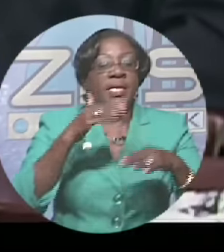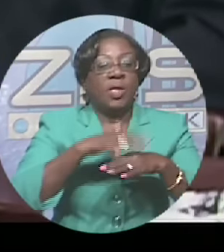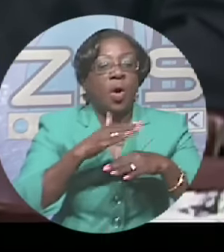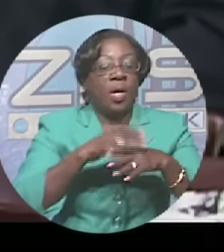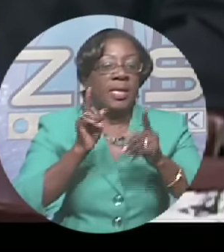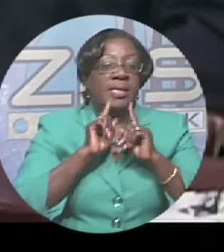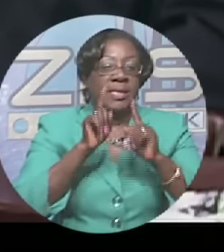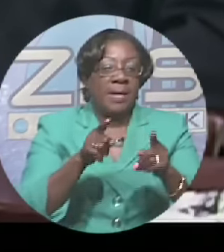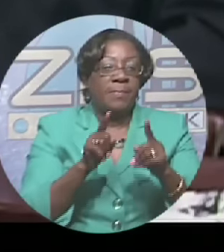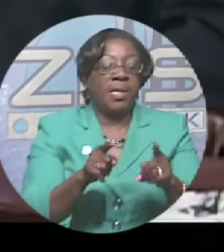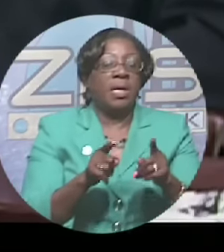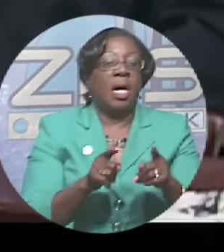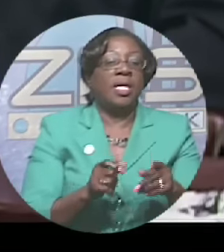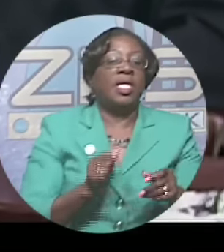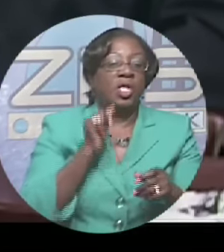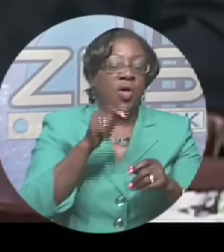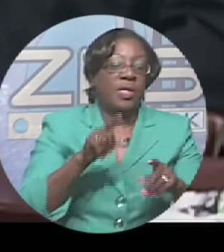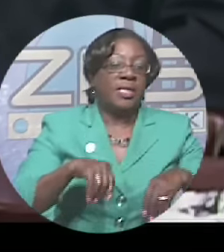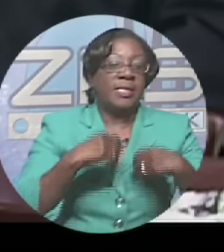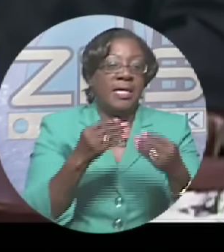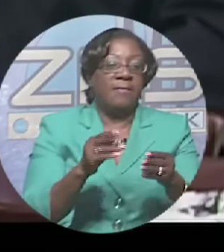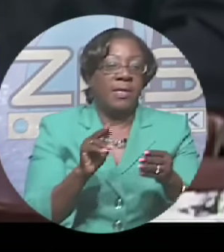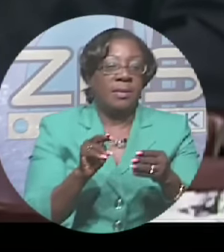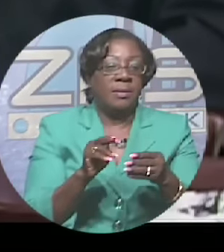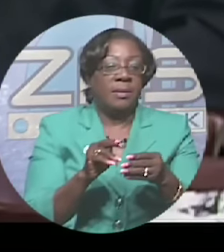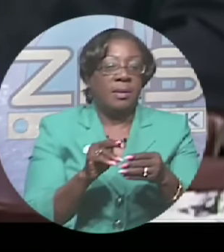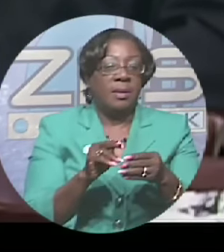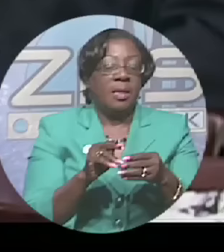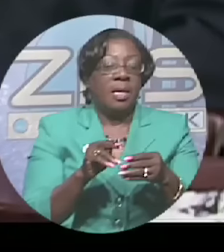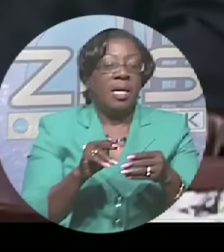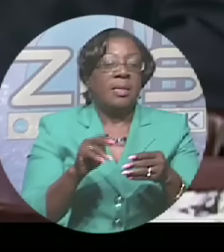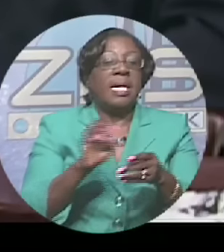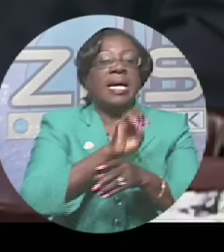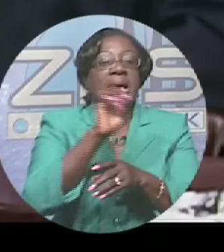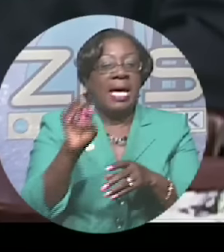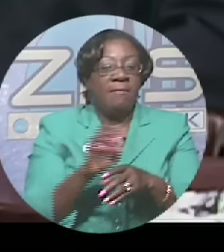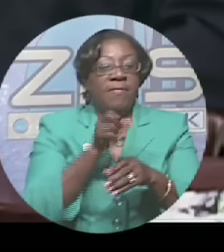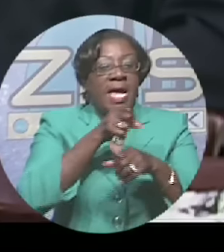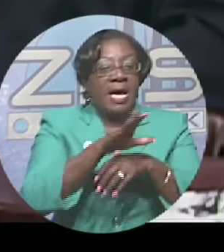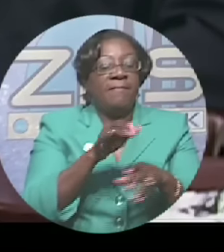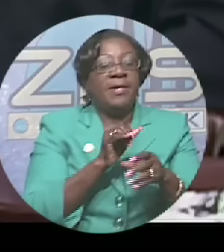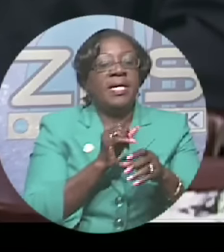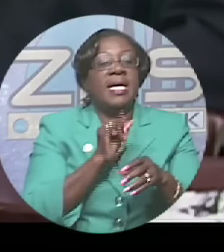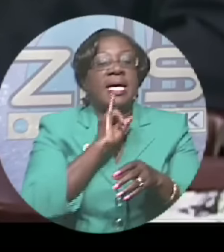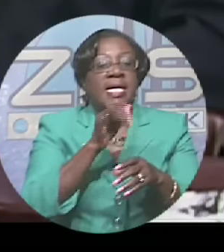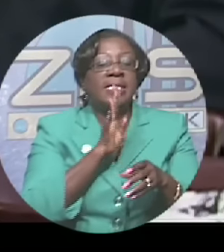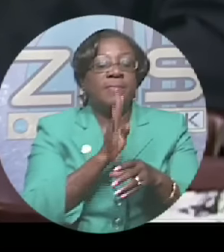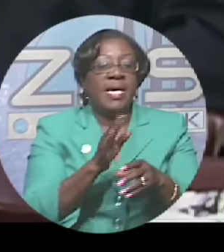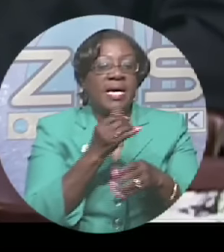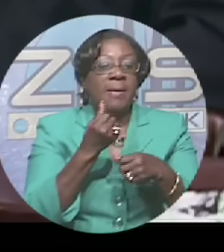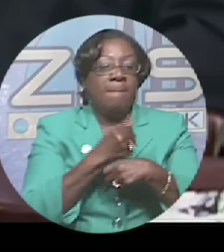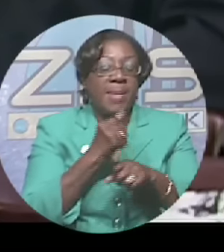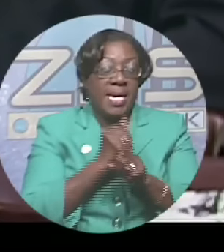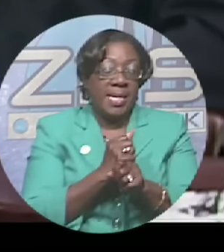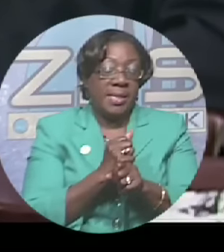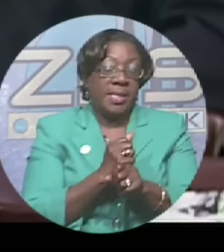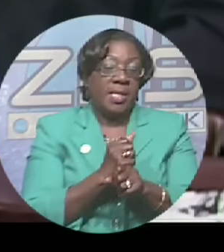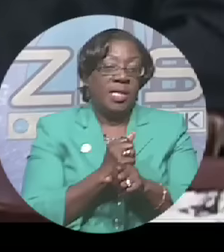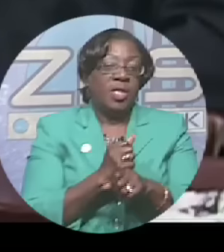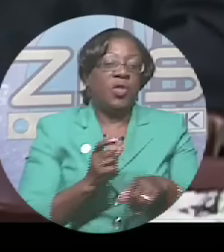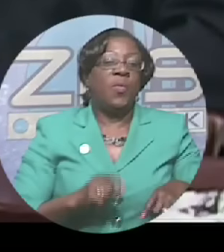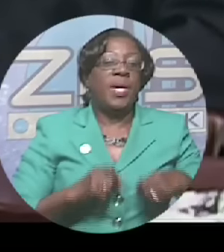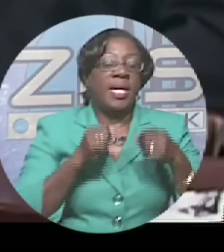and the assurances given in Beijing, that every effort is being made to enable an